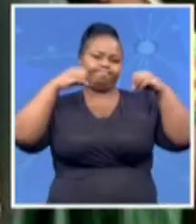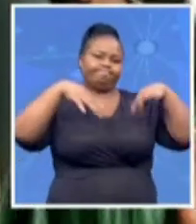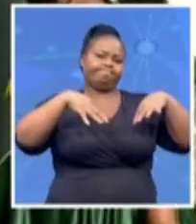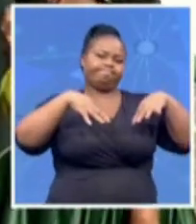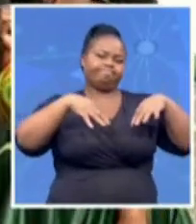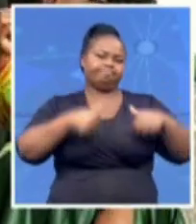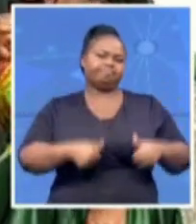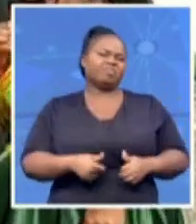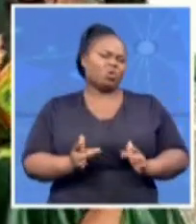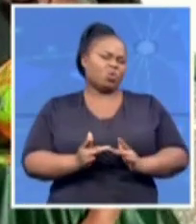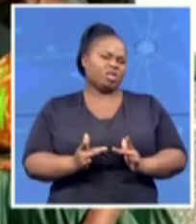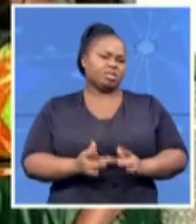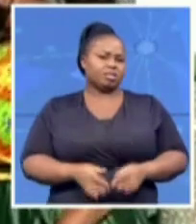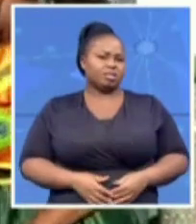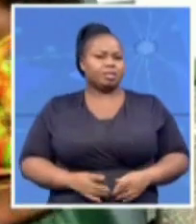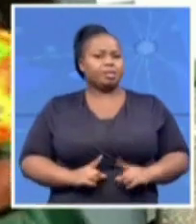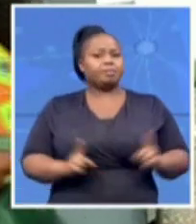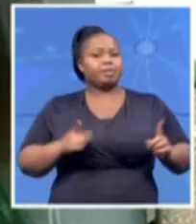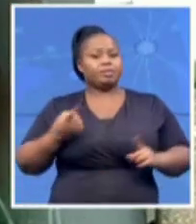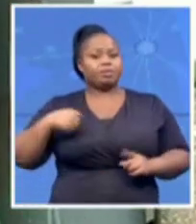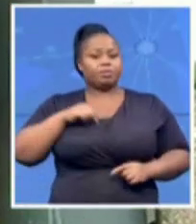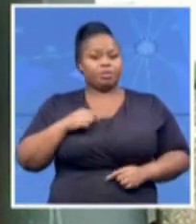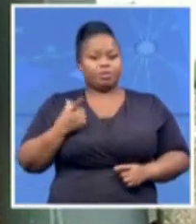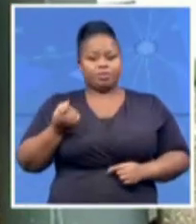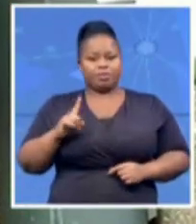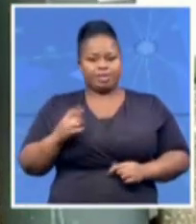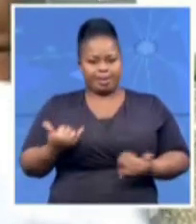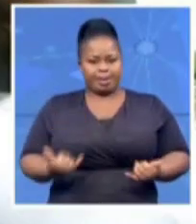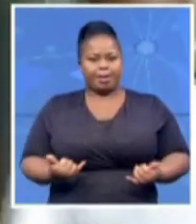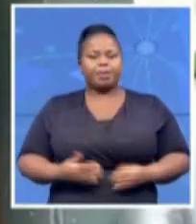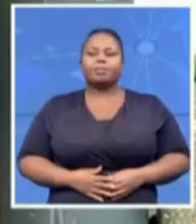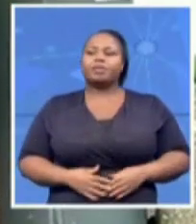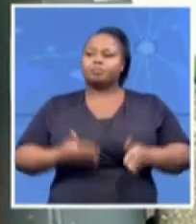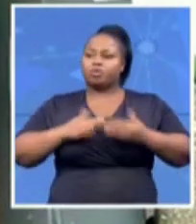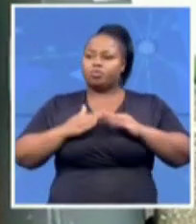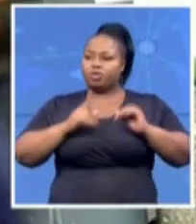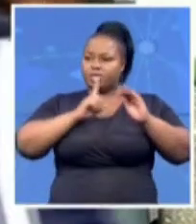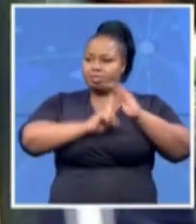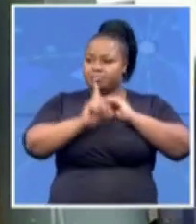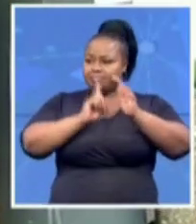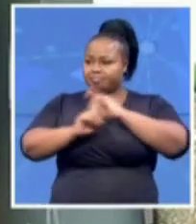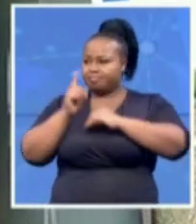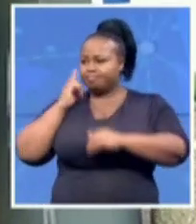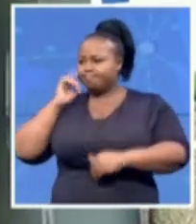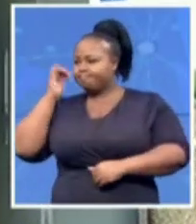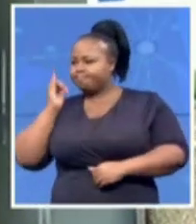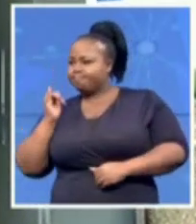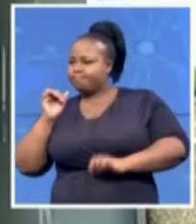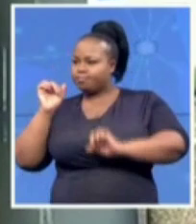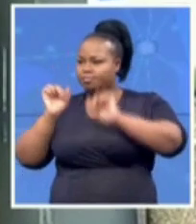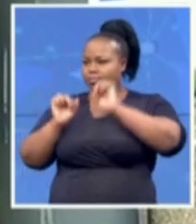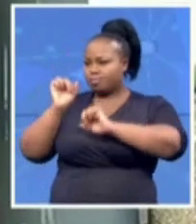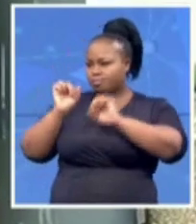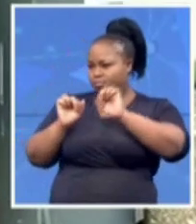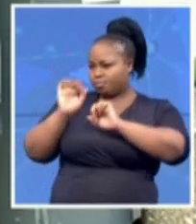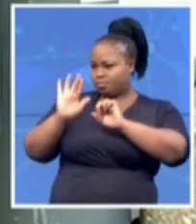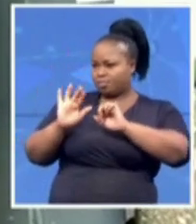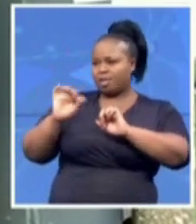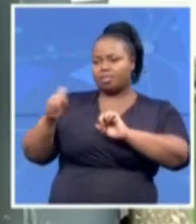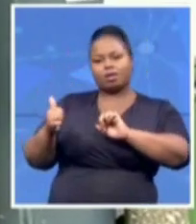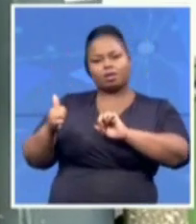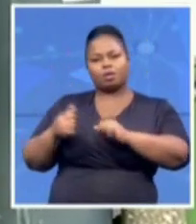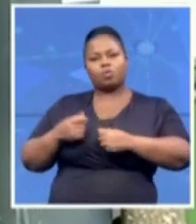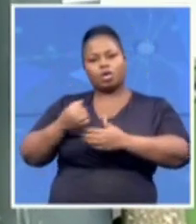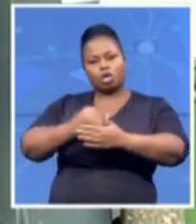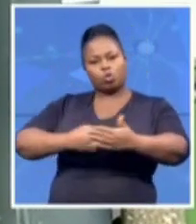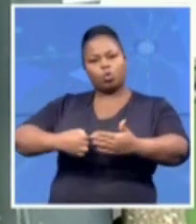do now, we go to the community, check them, assess them, and then we cook for them, because some of them are sitting there,